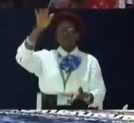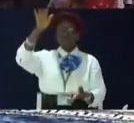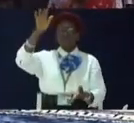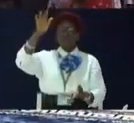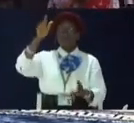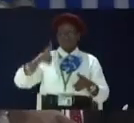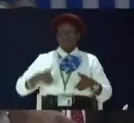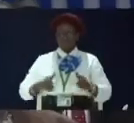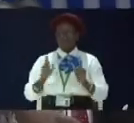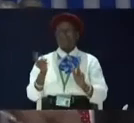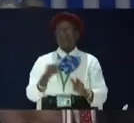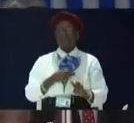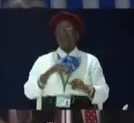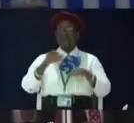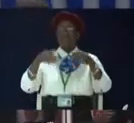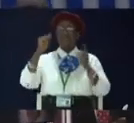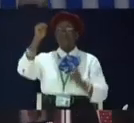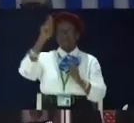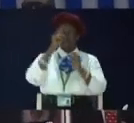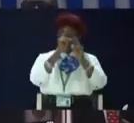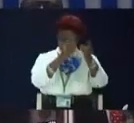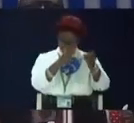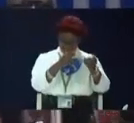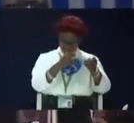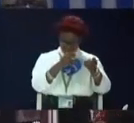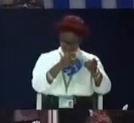Let's give Him honor.